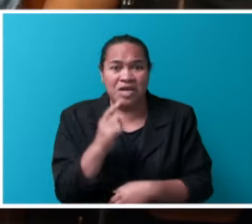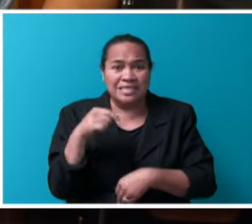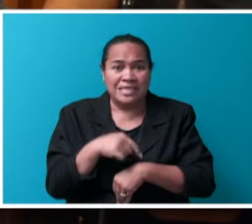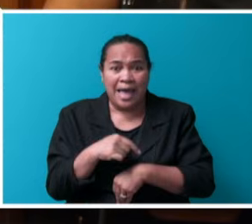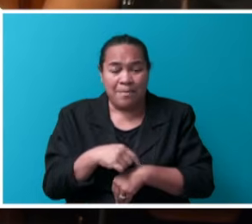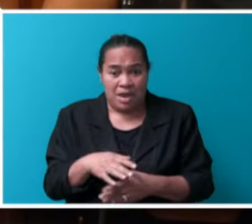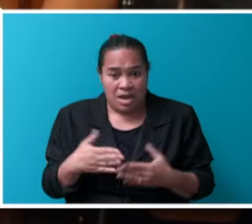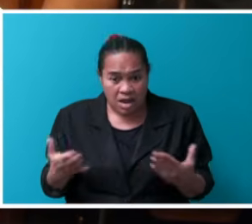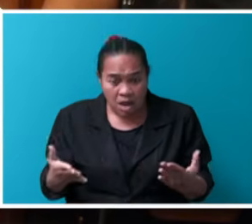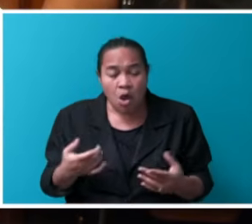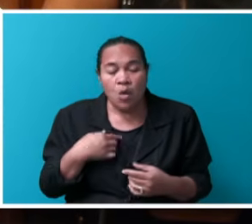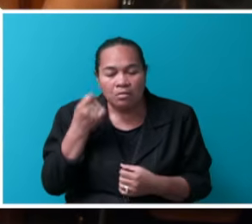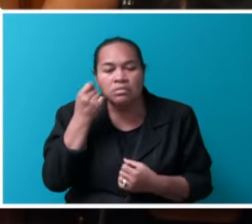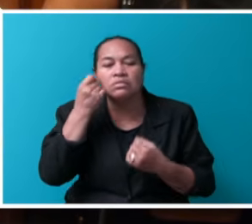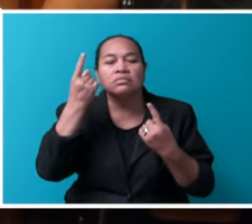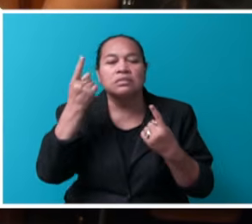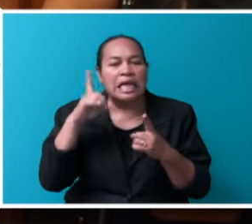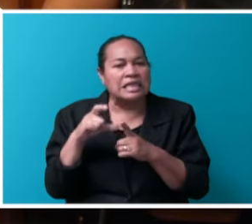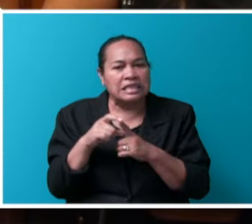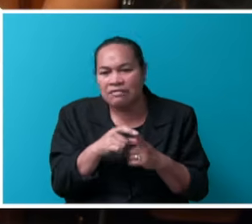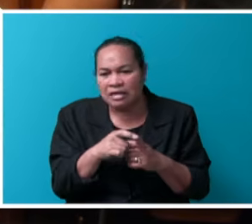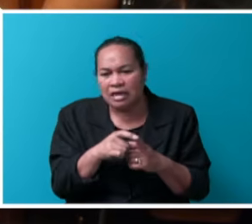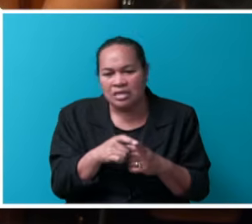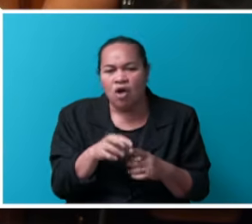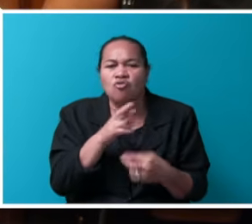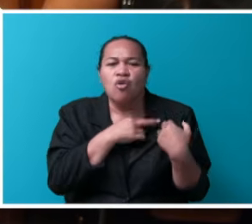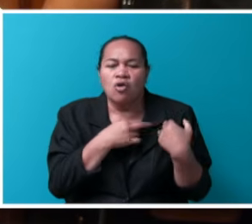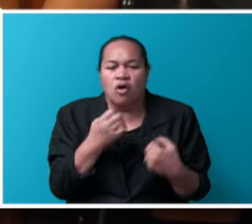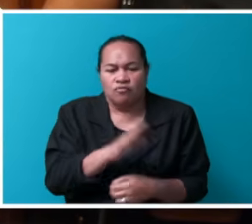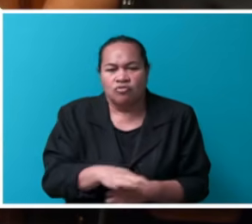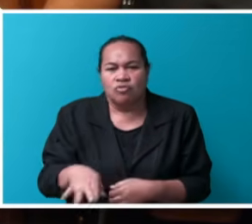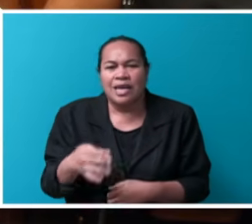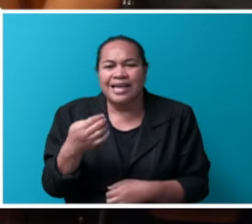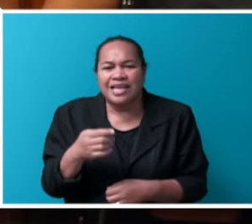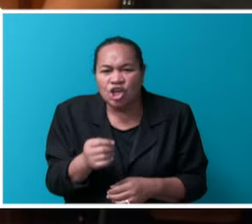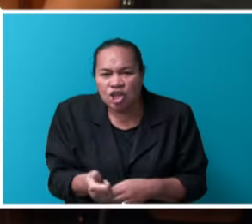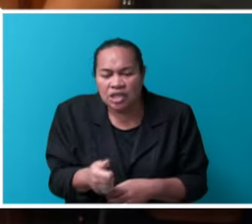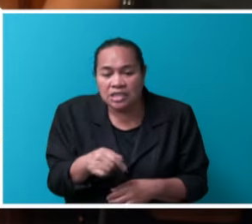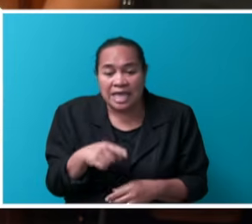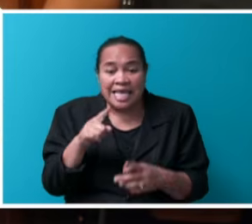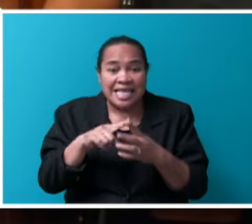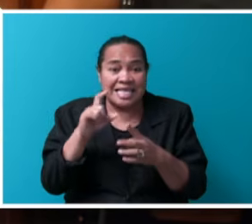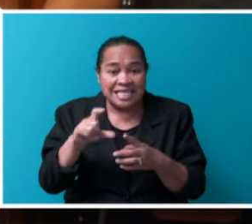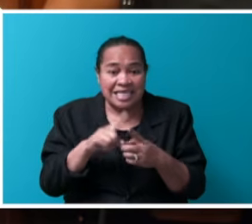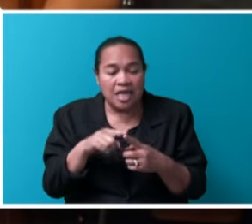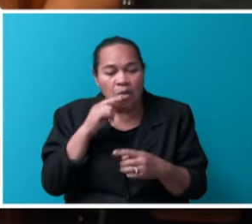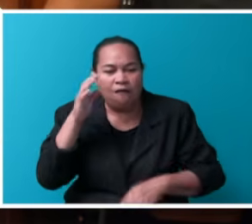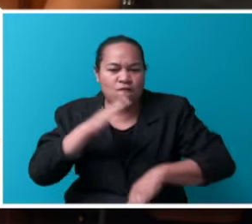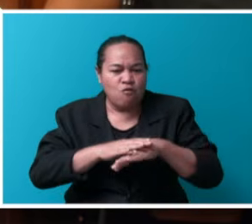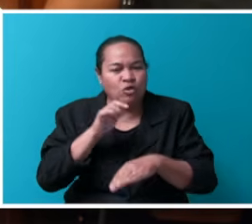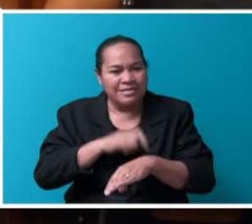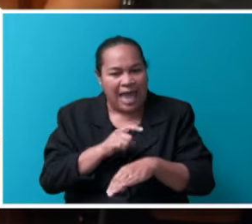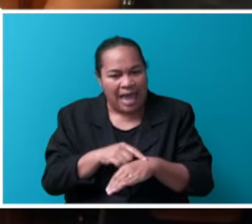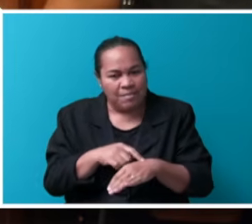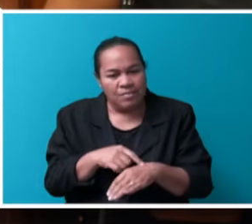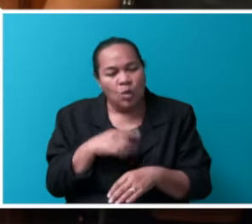are also recognizing the critical role of early childhood education by funding ECE teachers on a full-time basis,